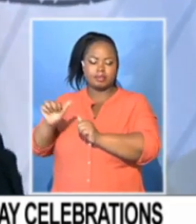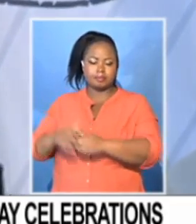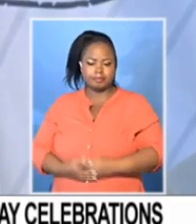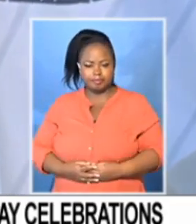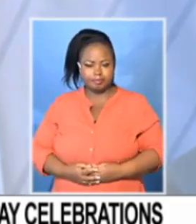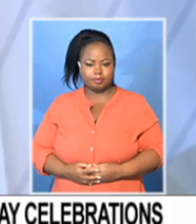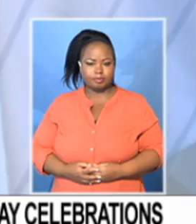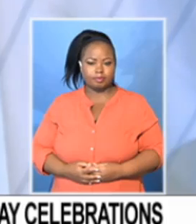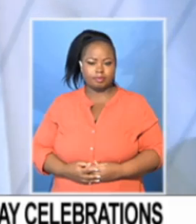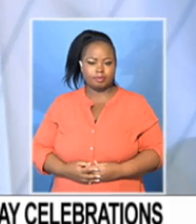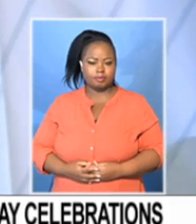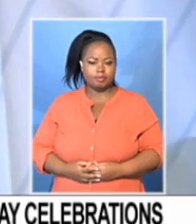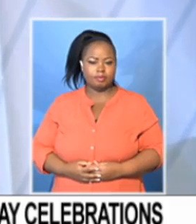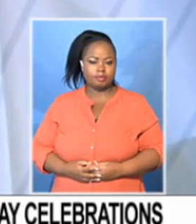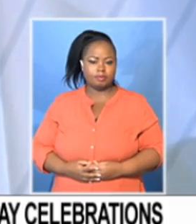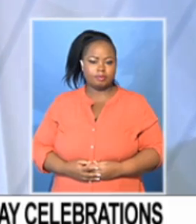way.